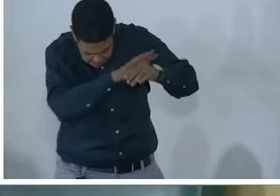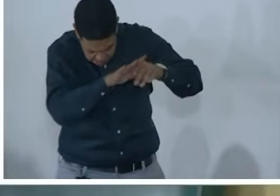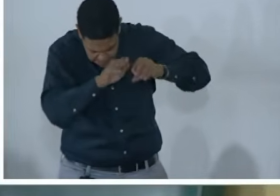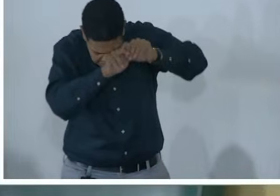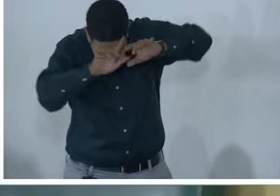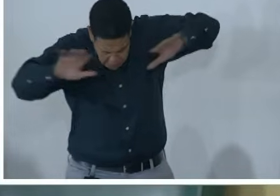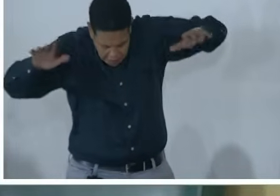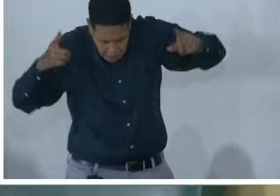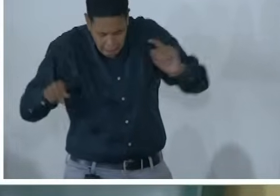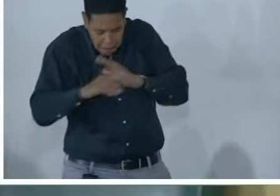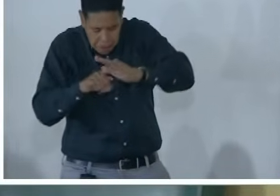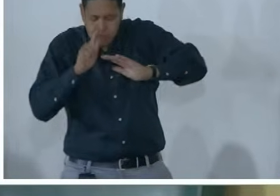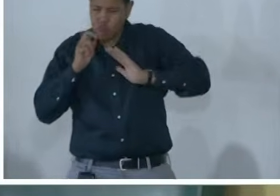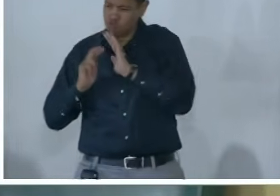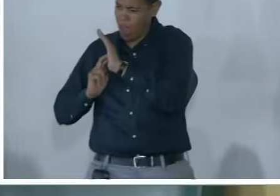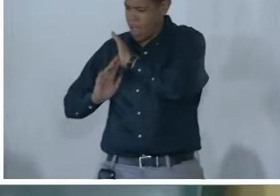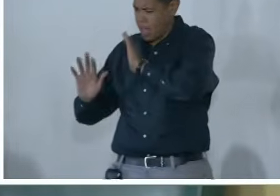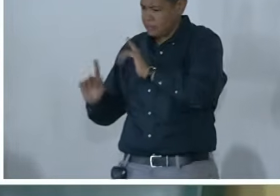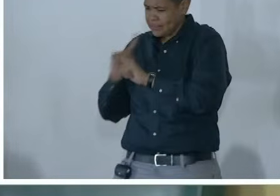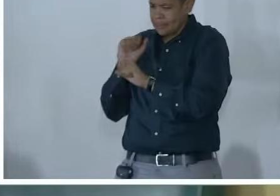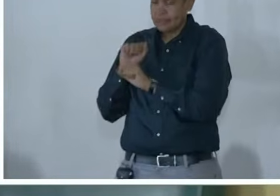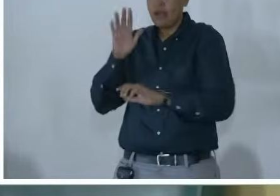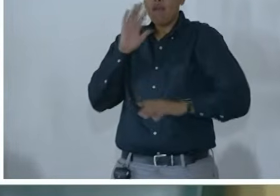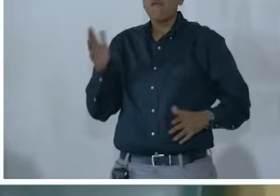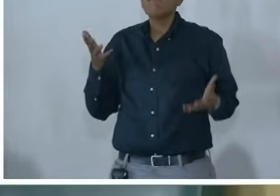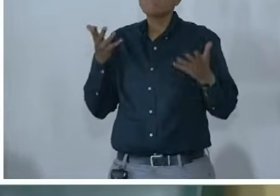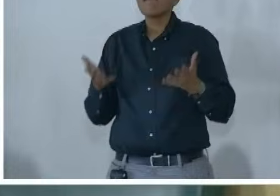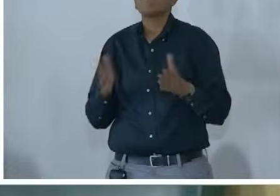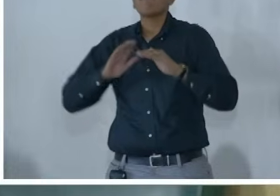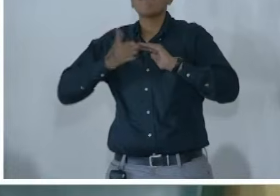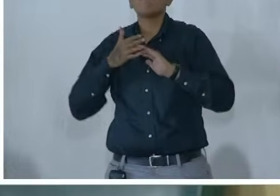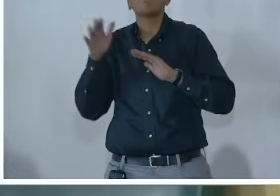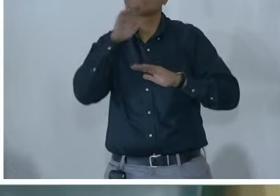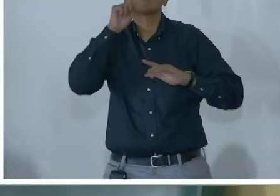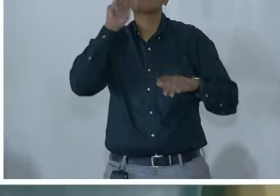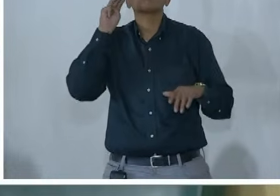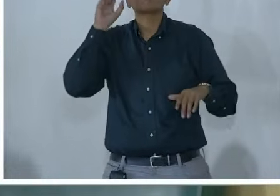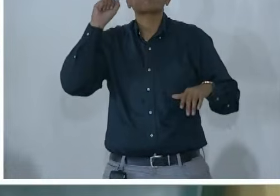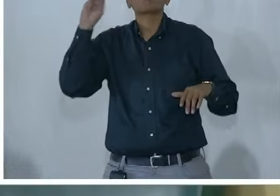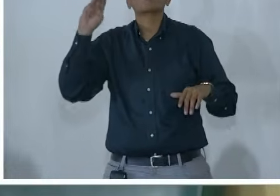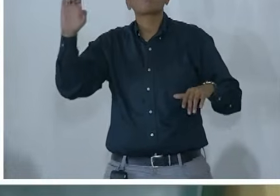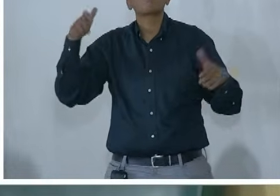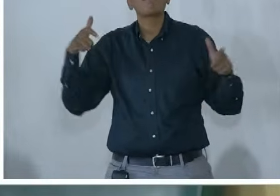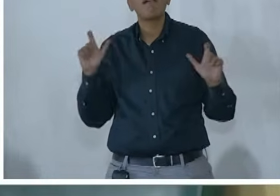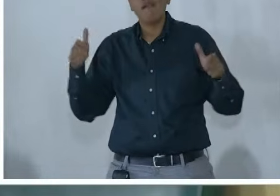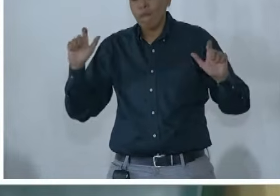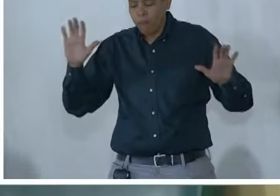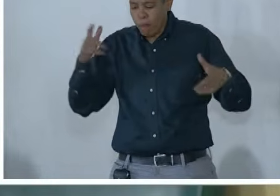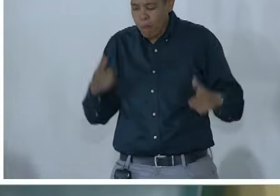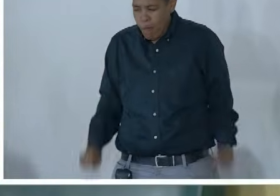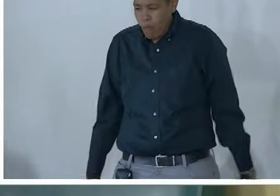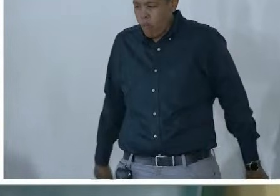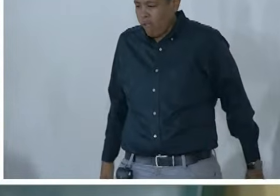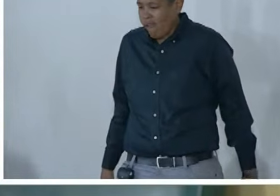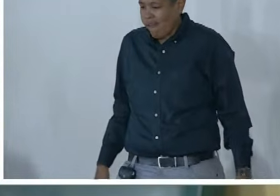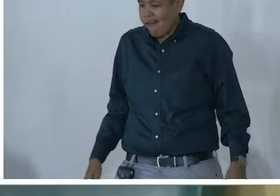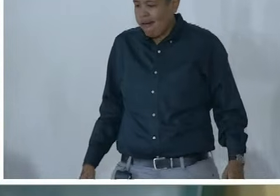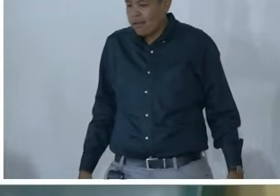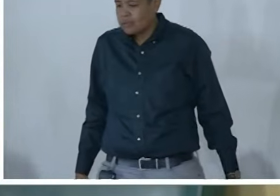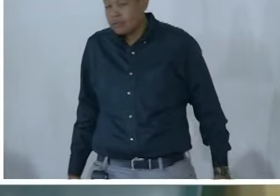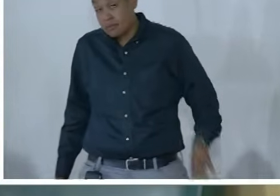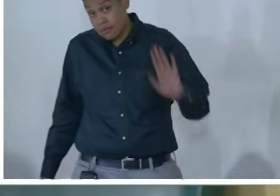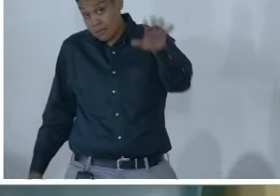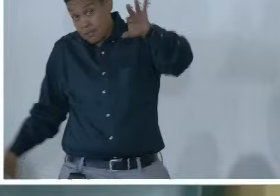spread, and representative of the breadth of Jamaica's MSME sector. Madam Speaker, a